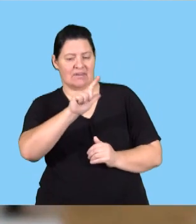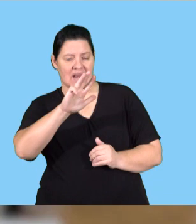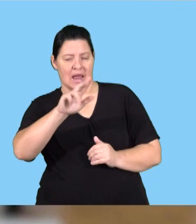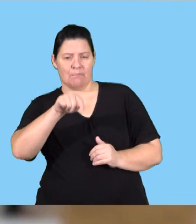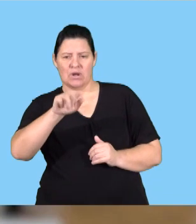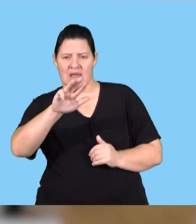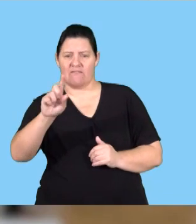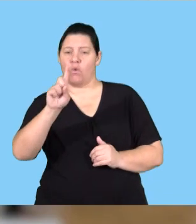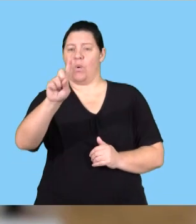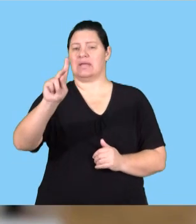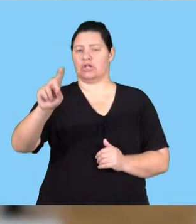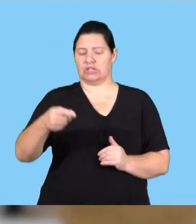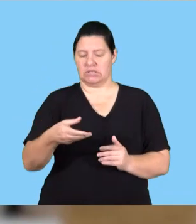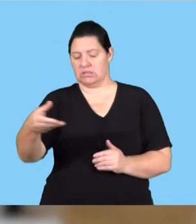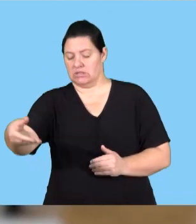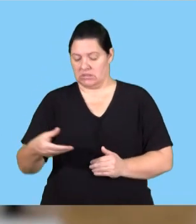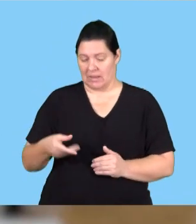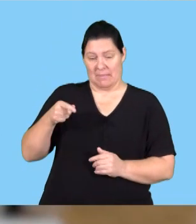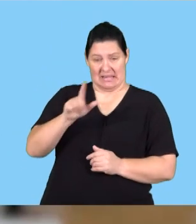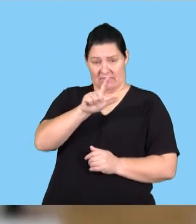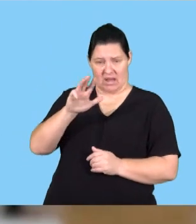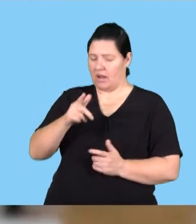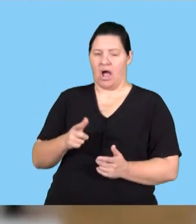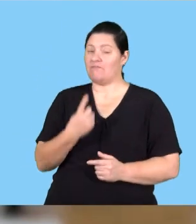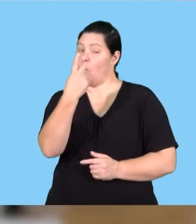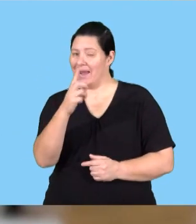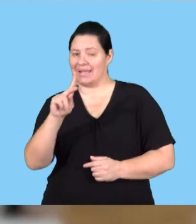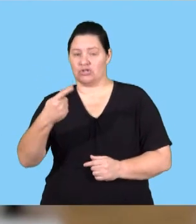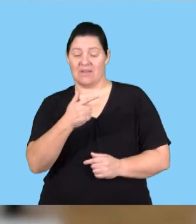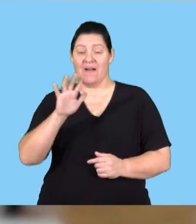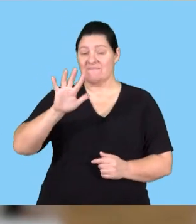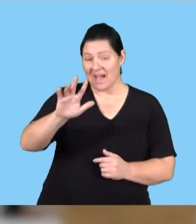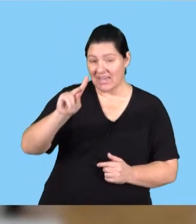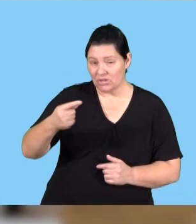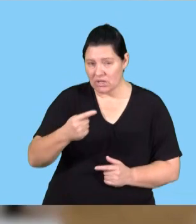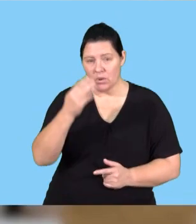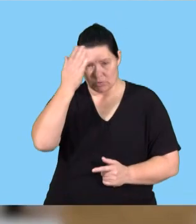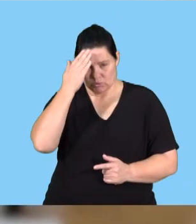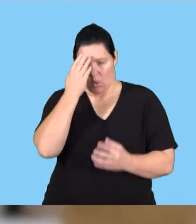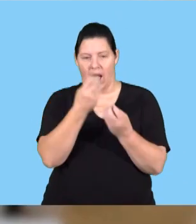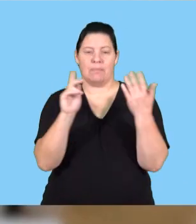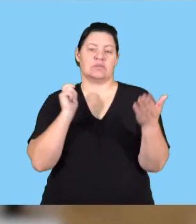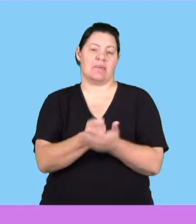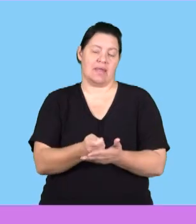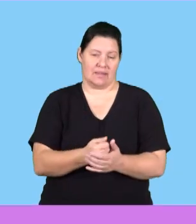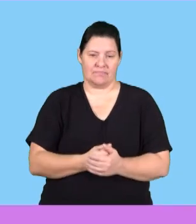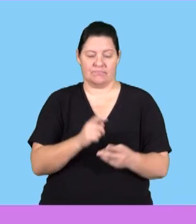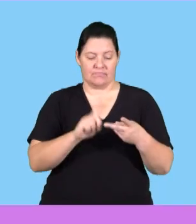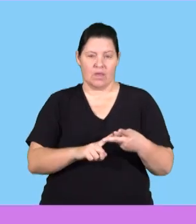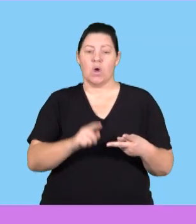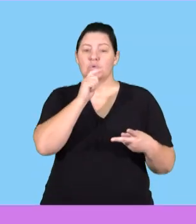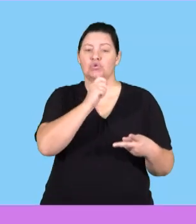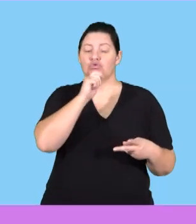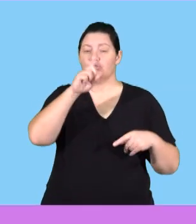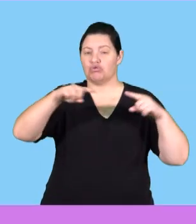rand 99 per kilo. You know that that price is for 1 kilo. If it's 5 kilos, you should know how much will it be. Consumption